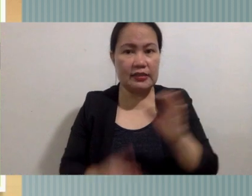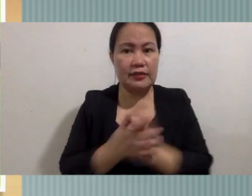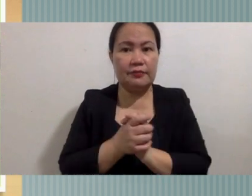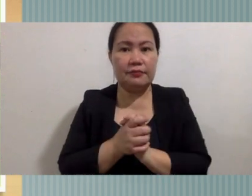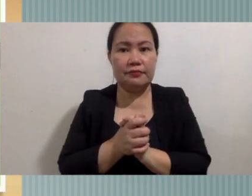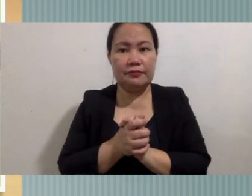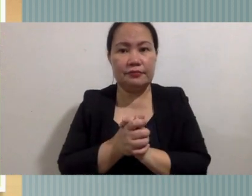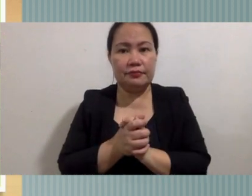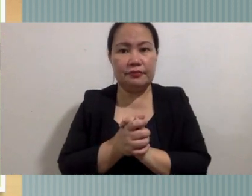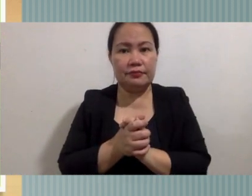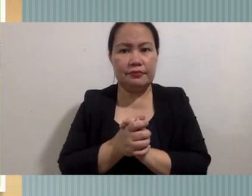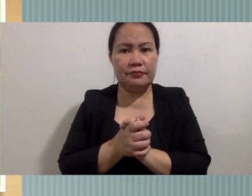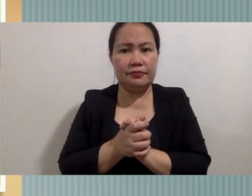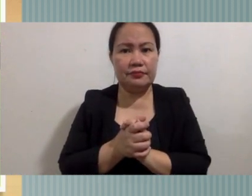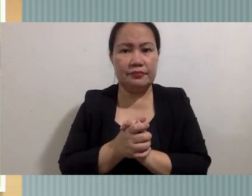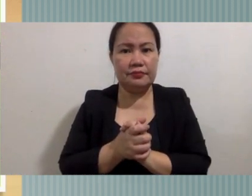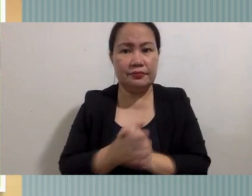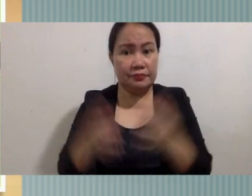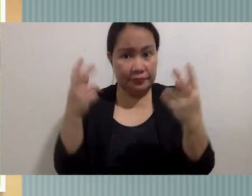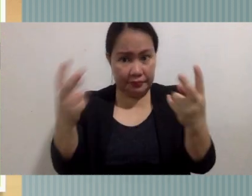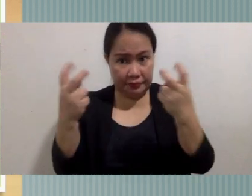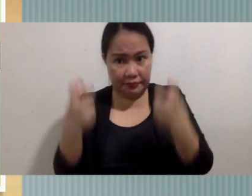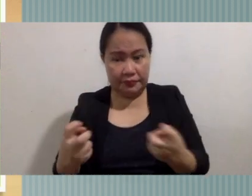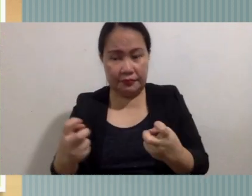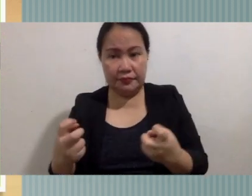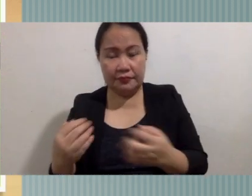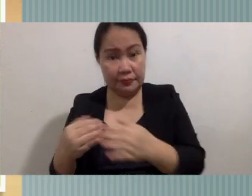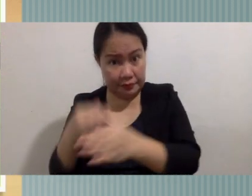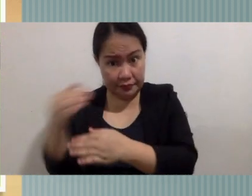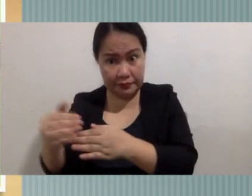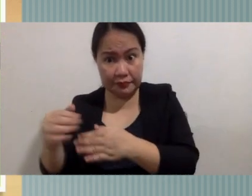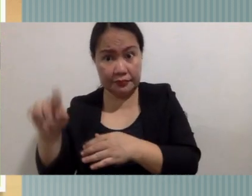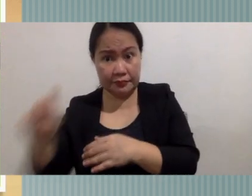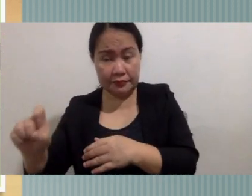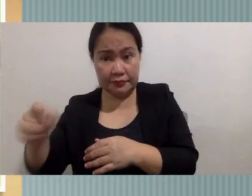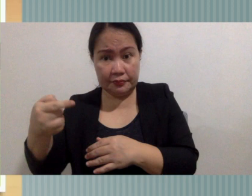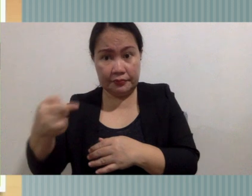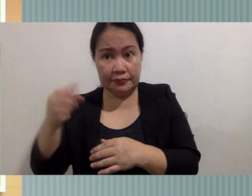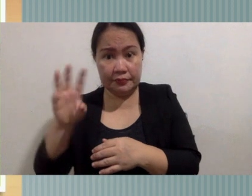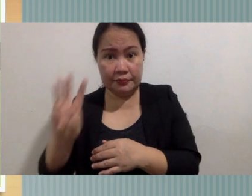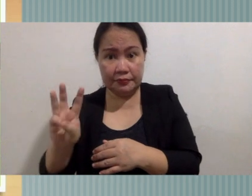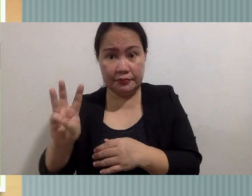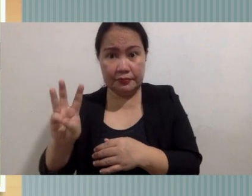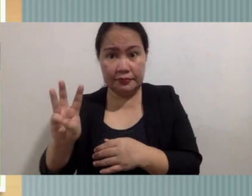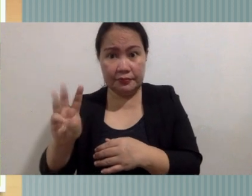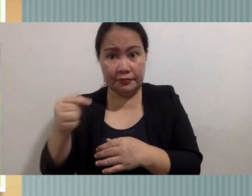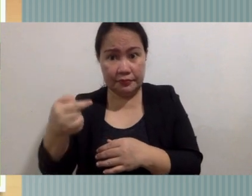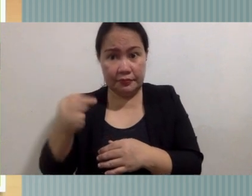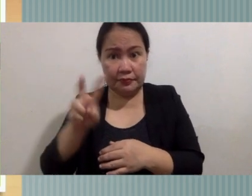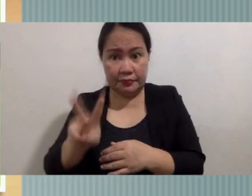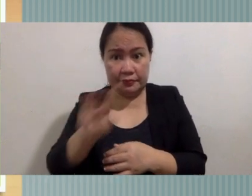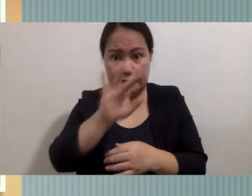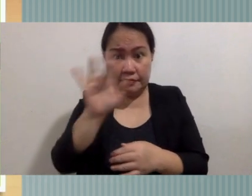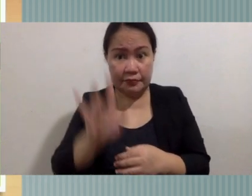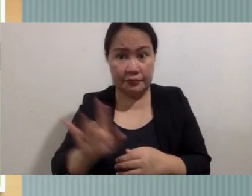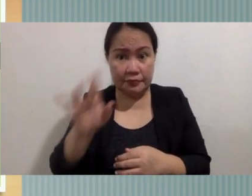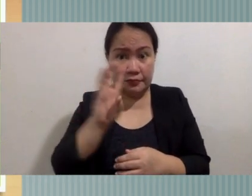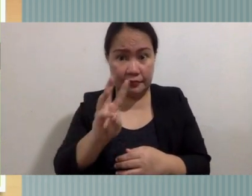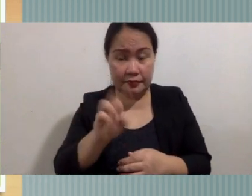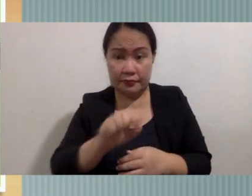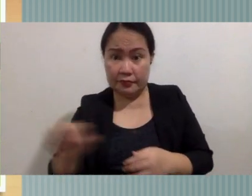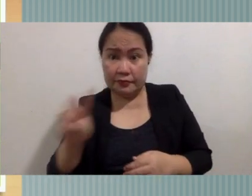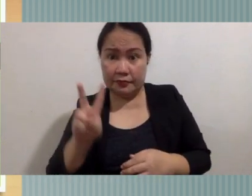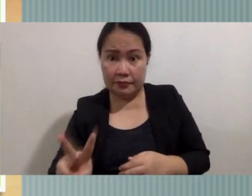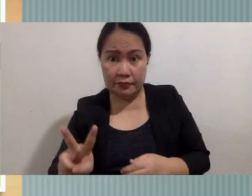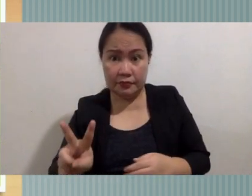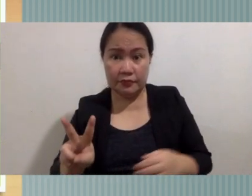root of 6. Alright? And then the next one is negative 6